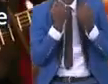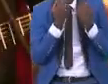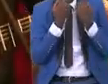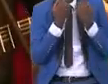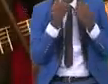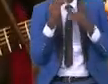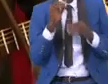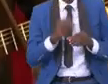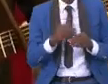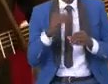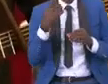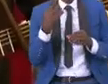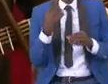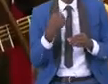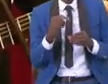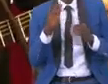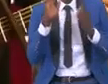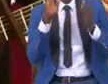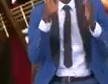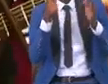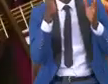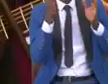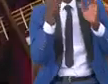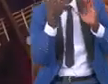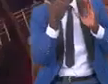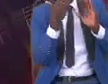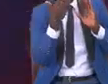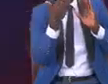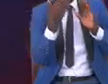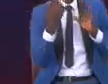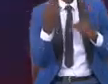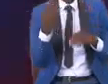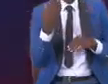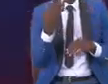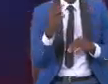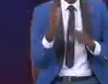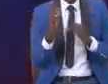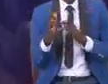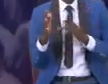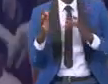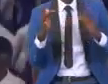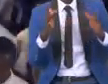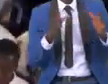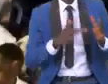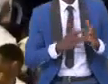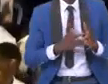presence of Jesus the